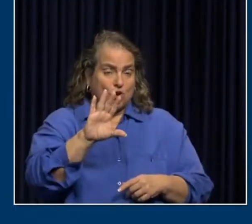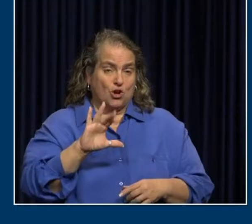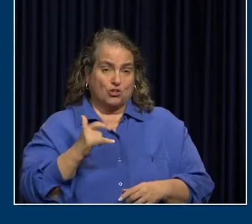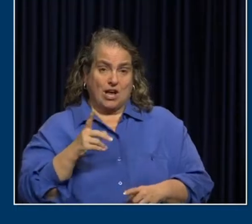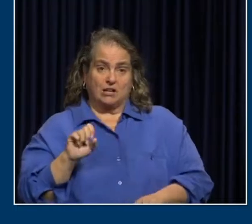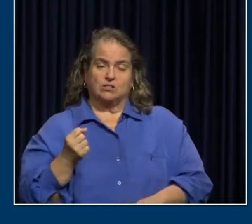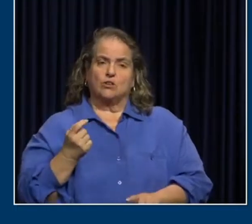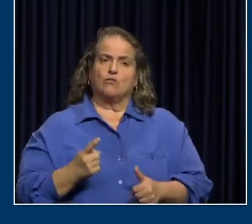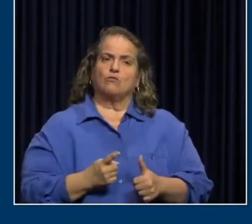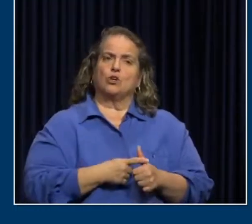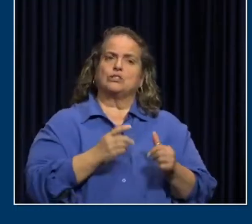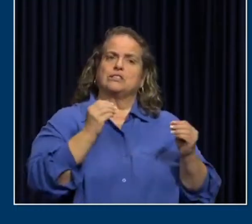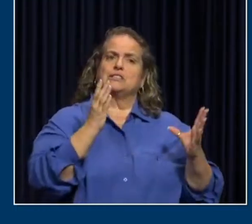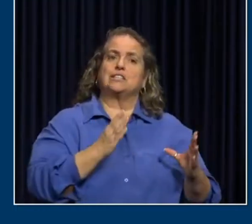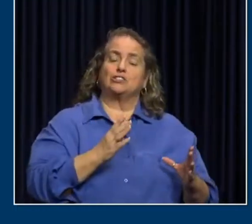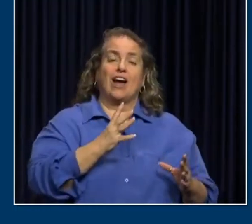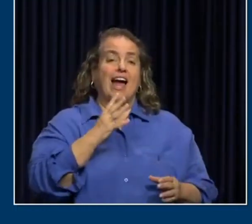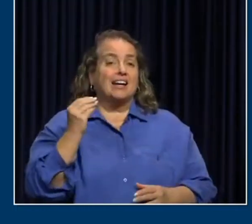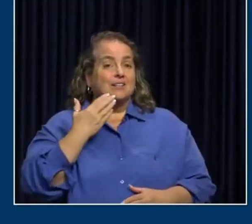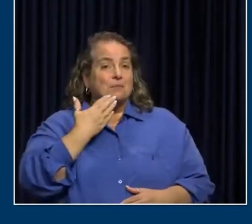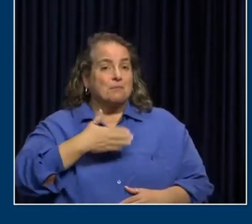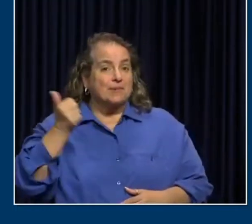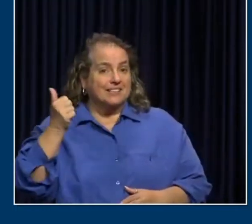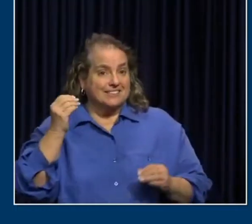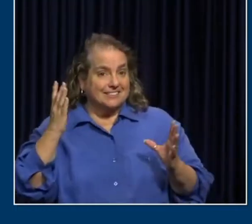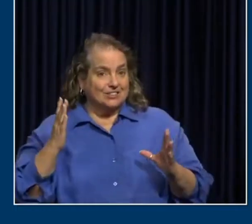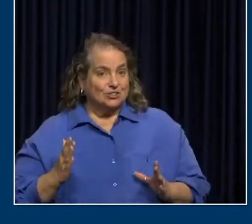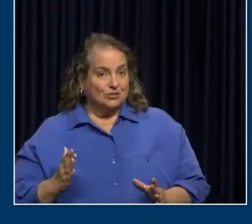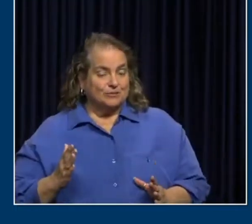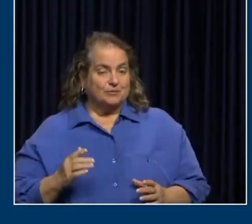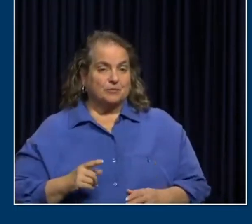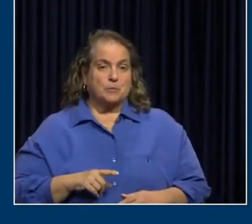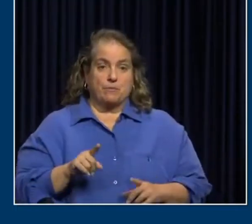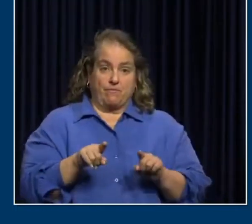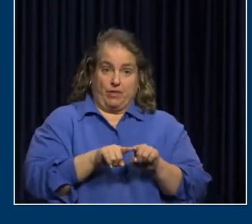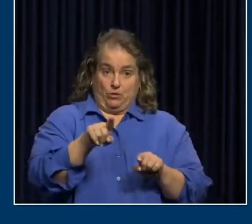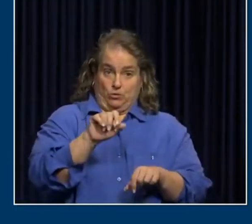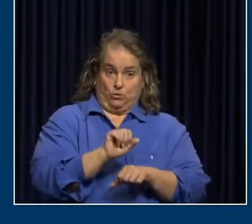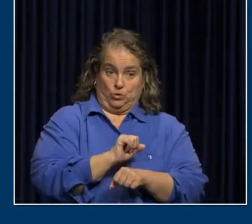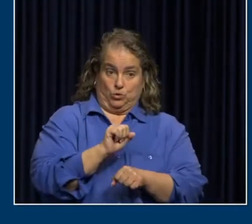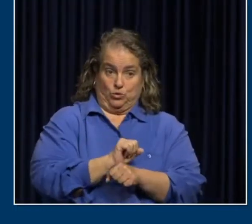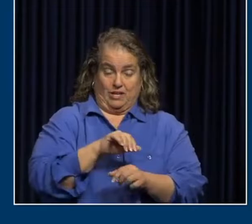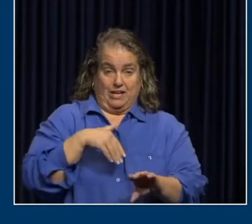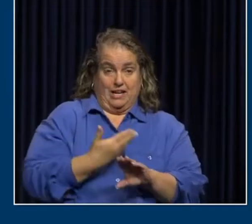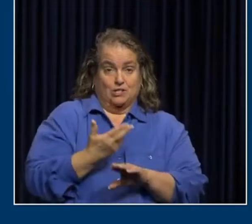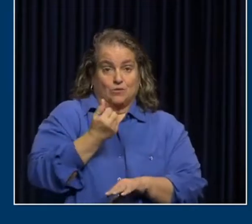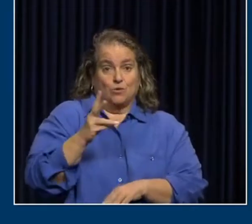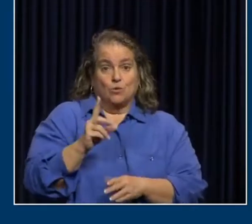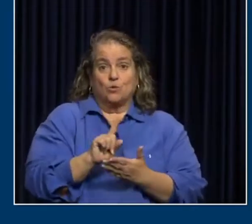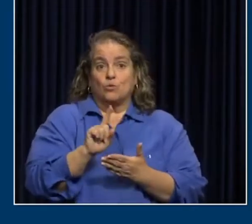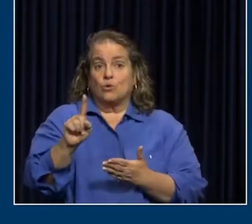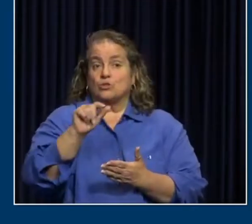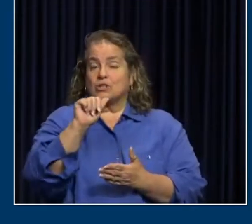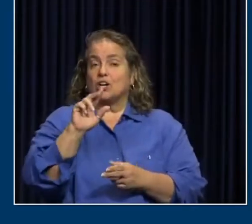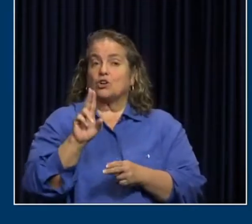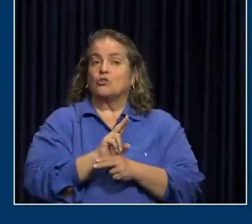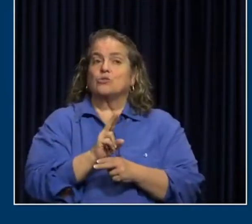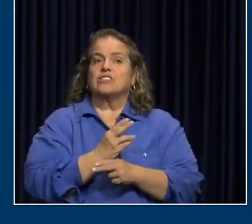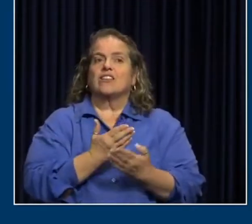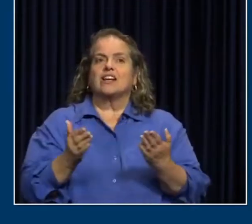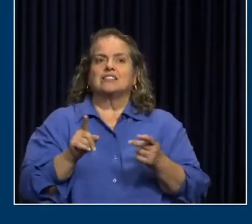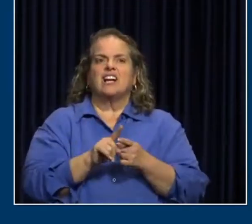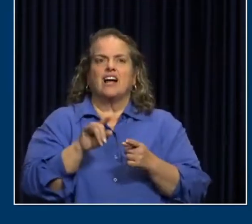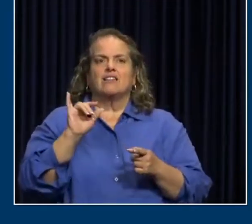to be your child's best teacher. As you are working over the next couple of weeks, you can use items like this